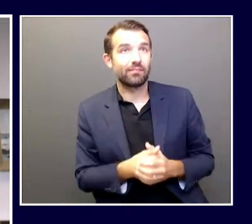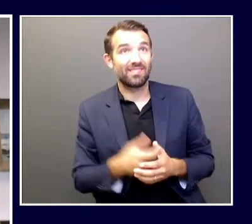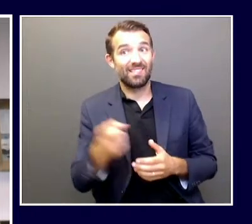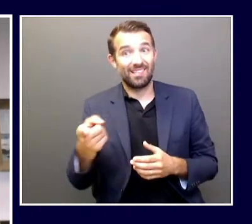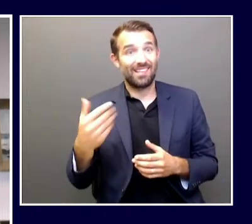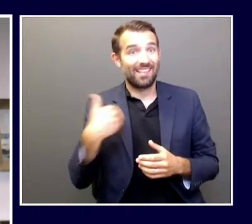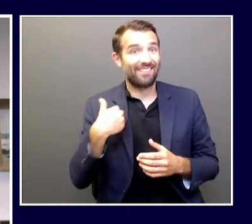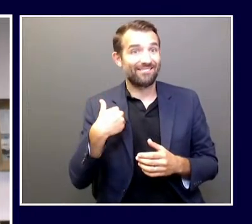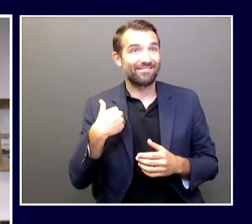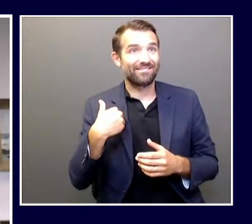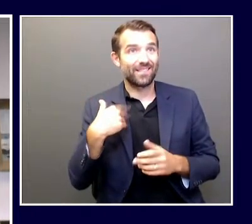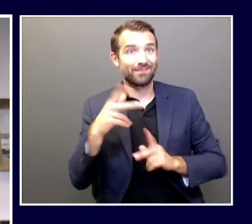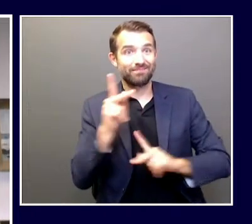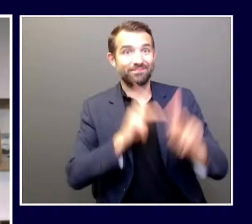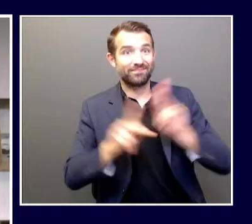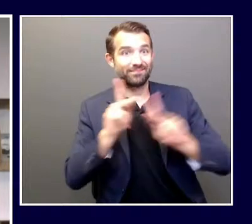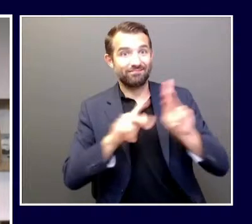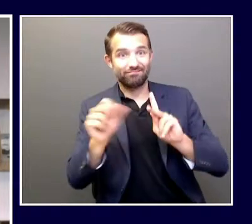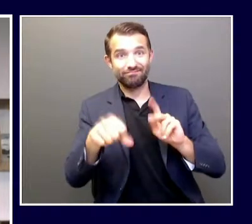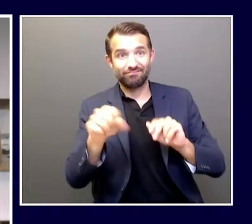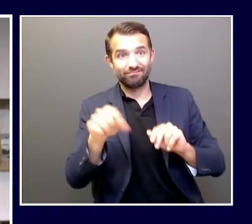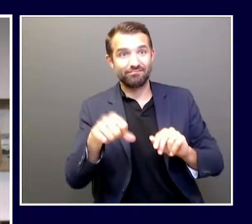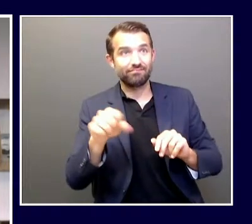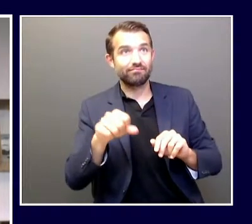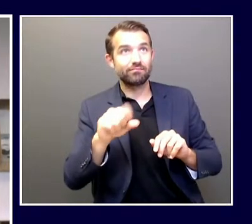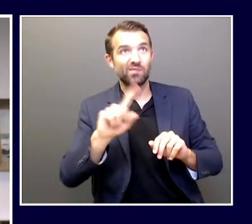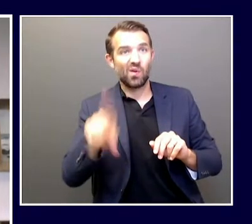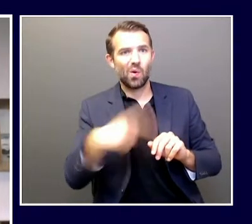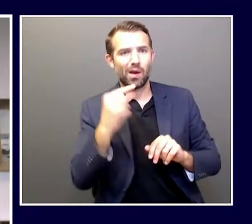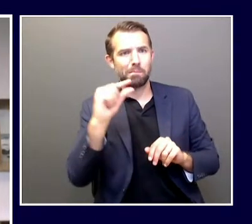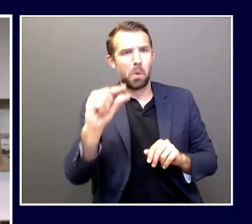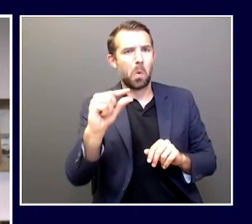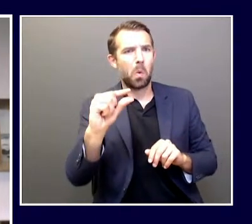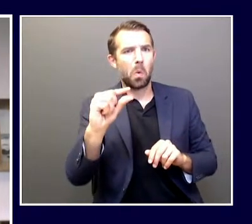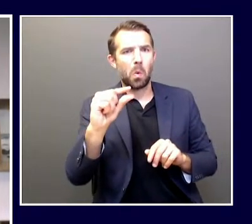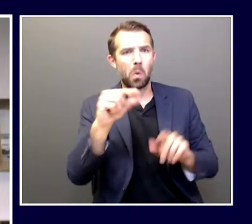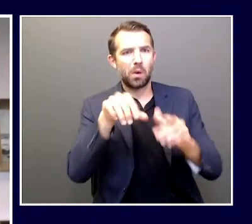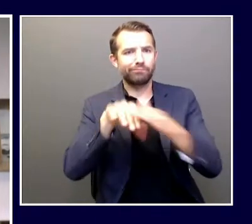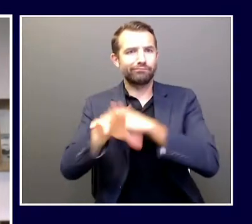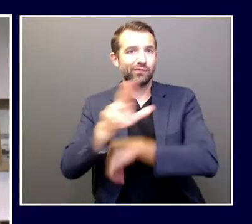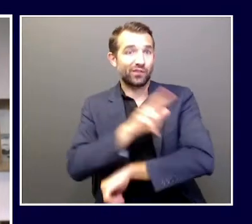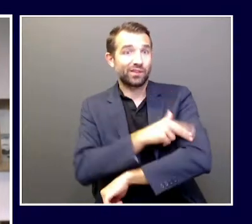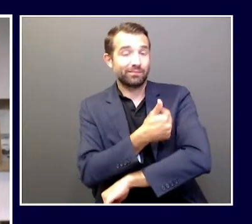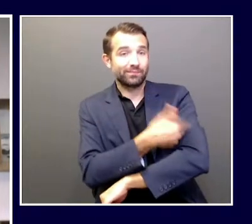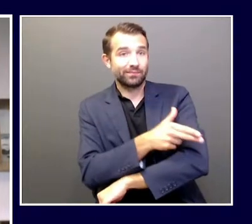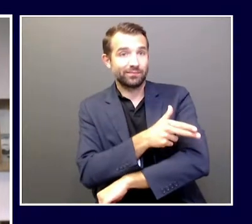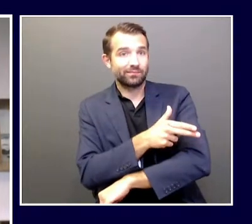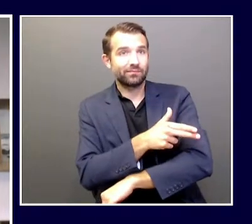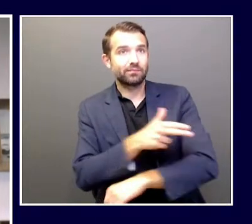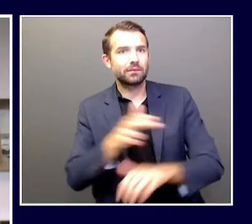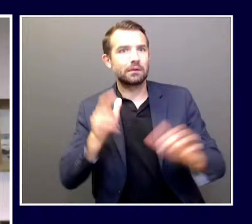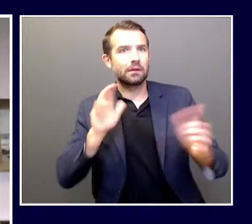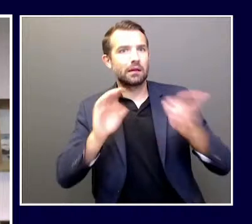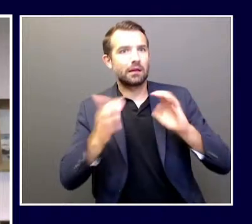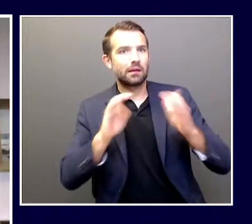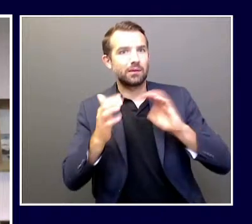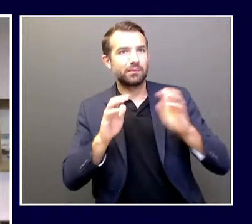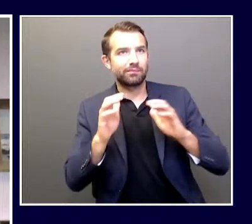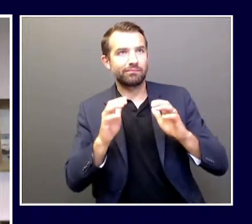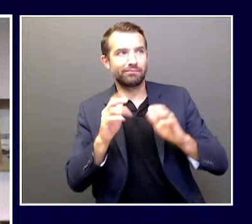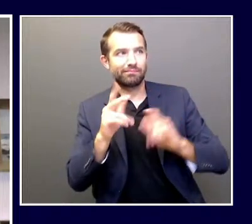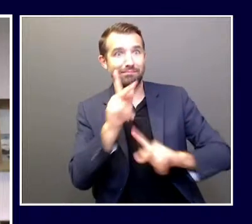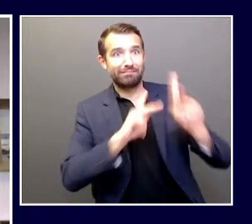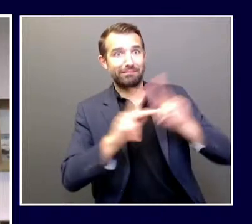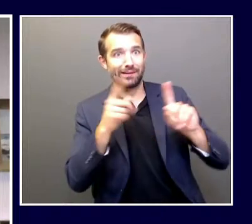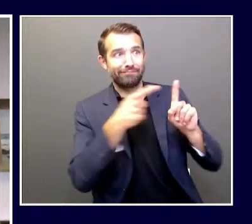them have resulted in hospitalization. And when you compare that against the new numbers of cases that have been logged since vaccines